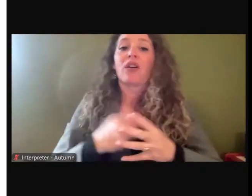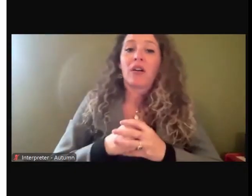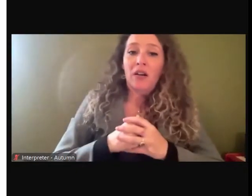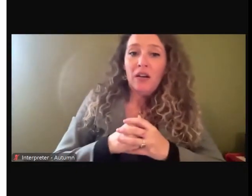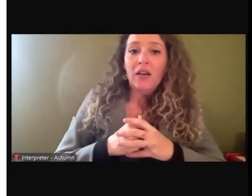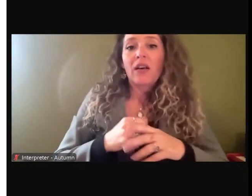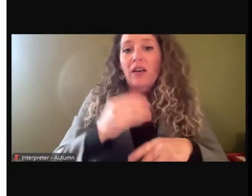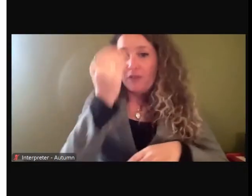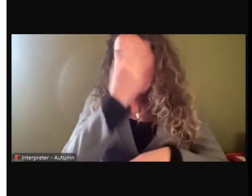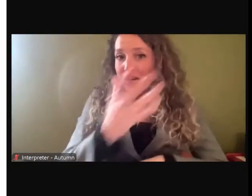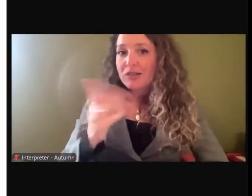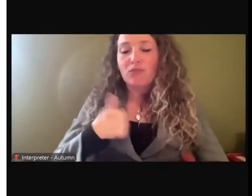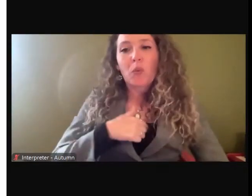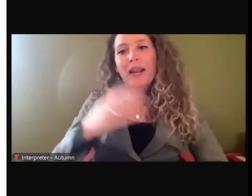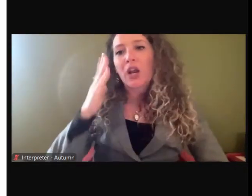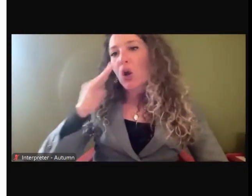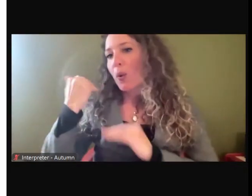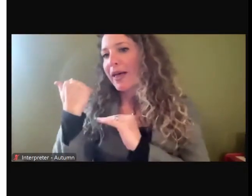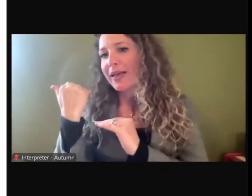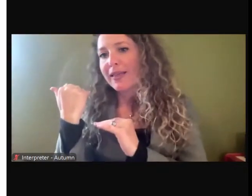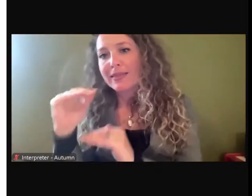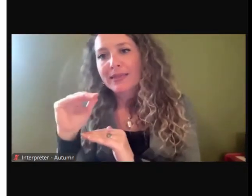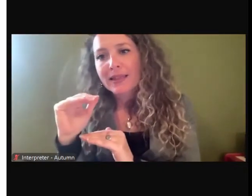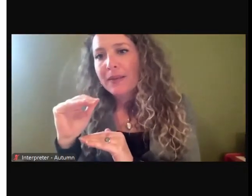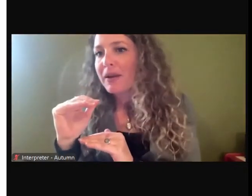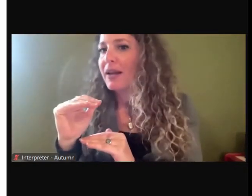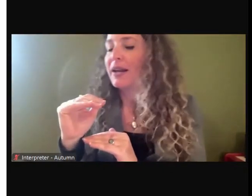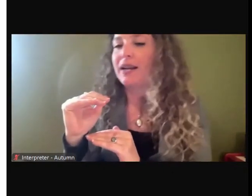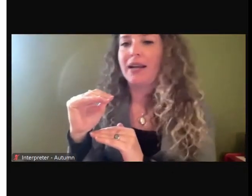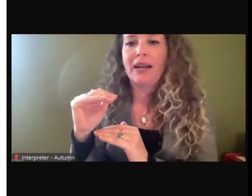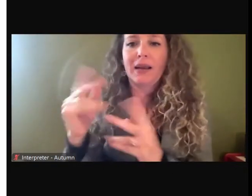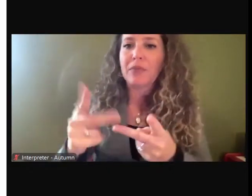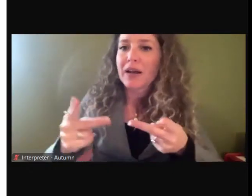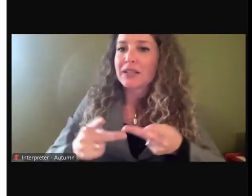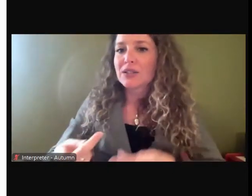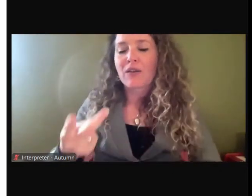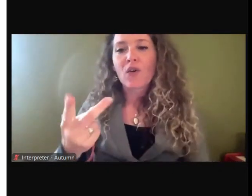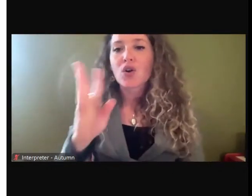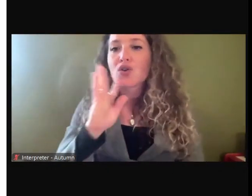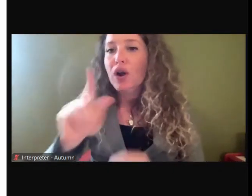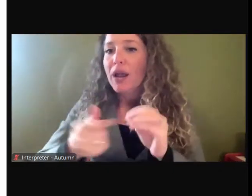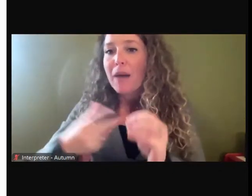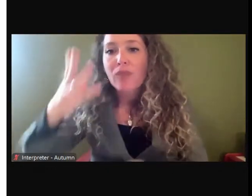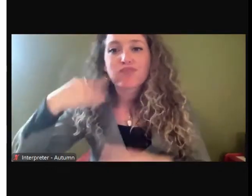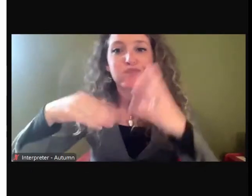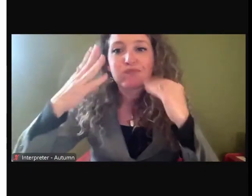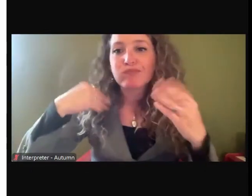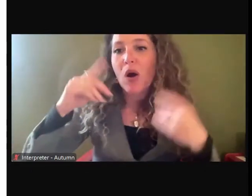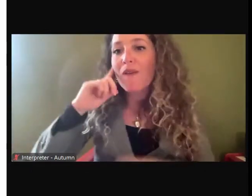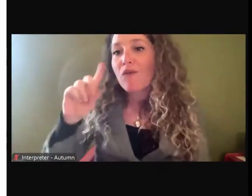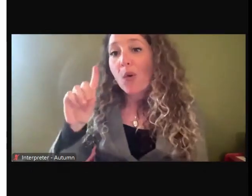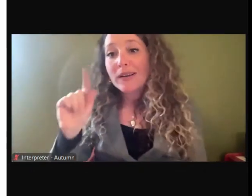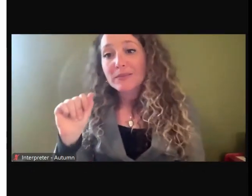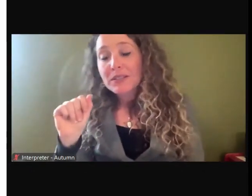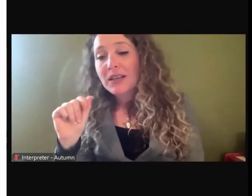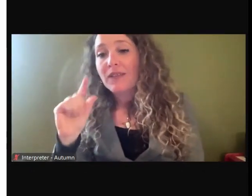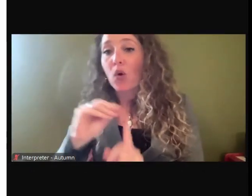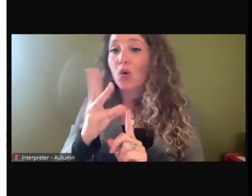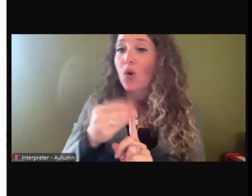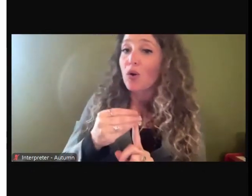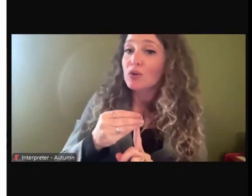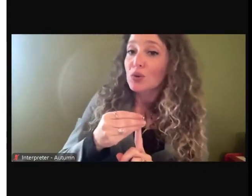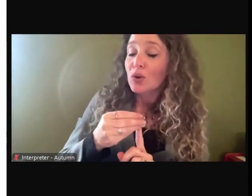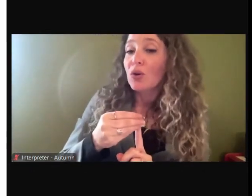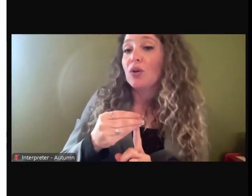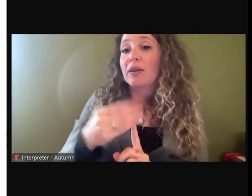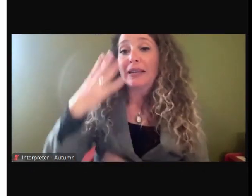limitation. We know there's limited spaces to talk about experiences of disability as a cultural experience or identity. So we aim